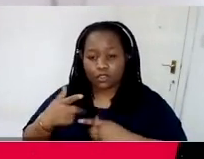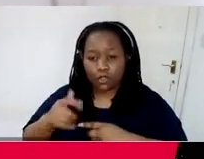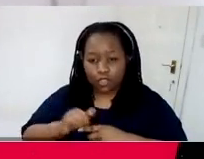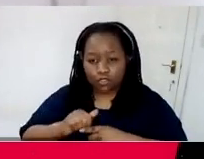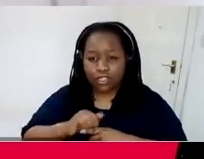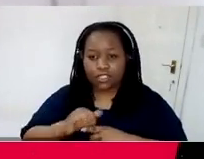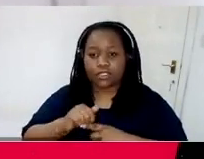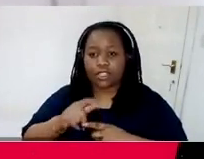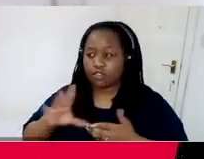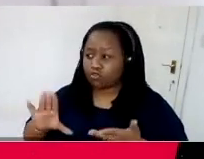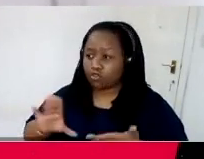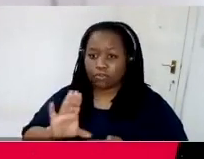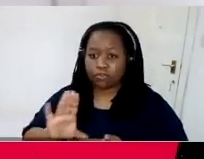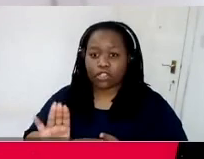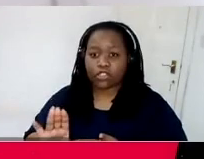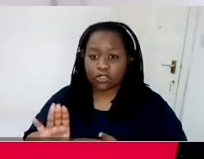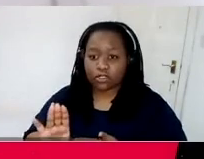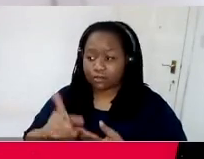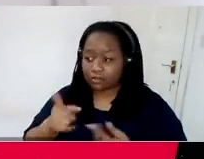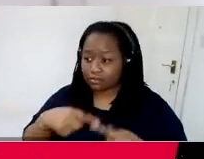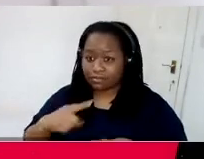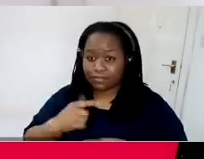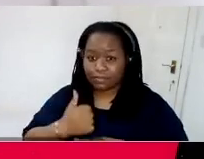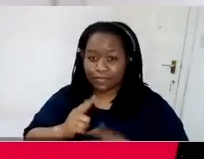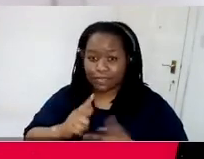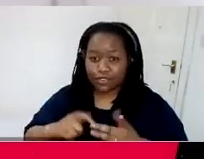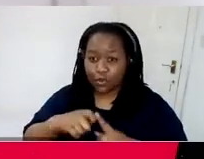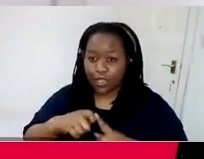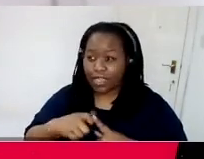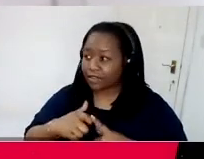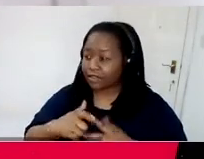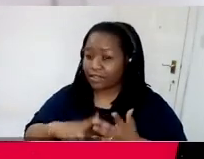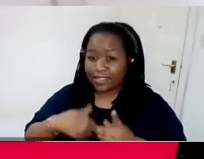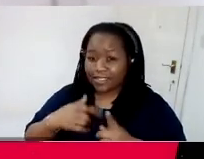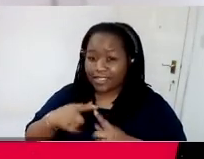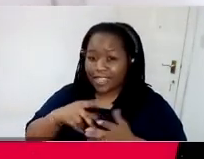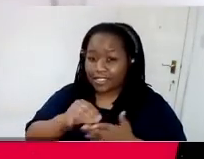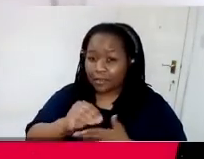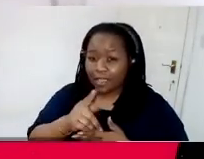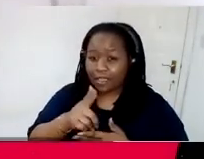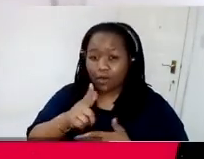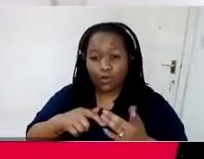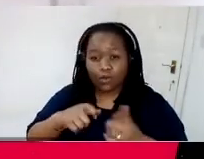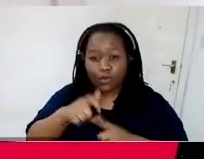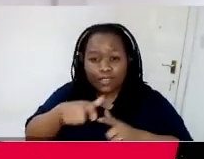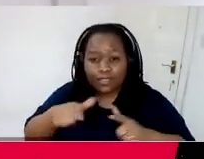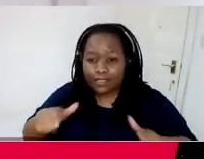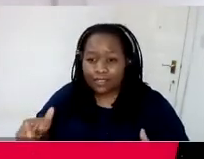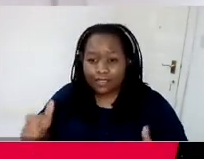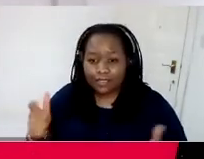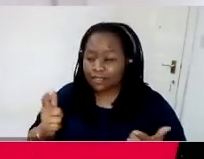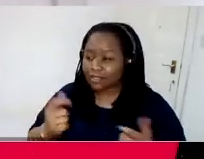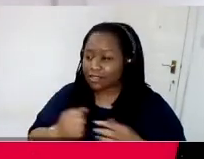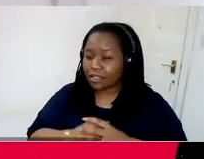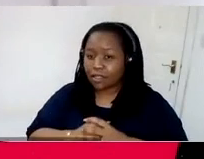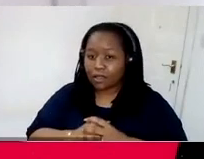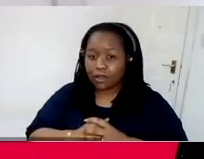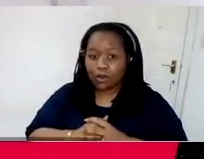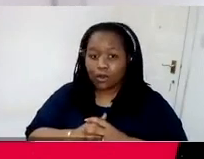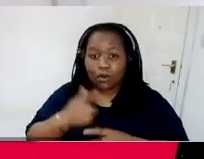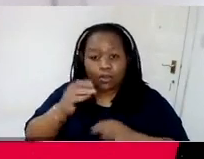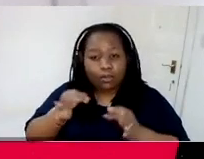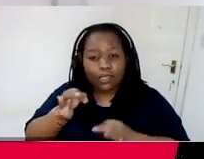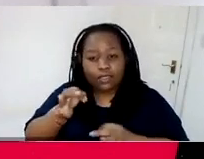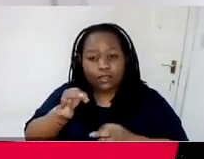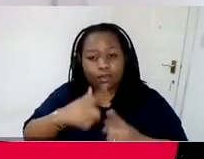for those of us who are based in the UK, who are UK taxpayers, or who are UK citizens, who are the political